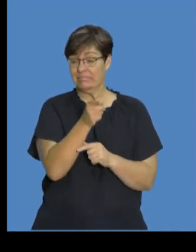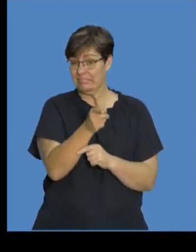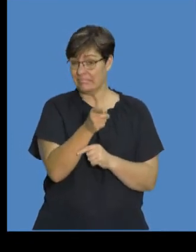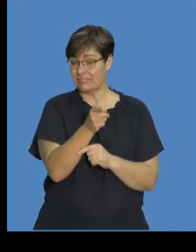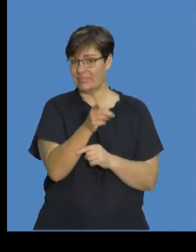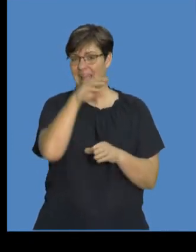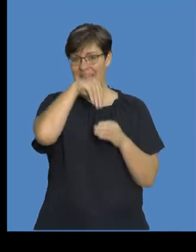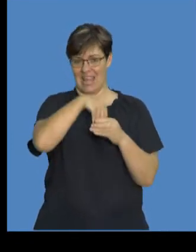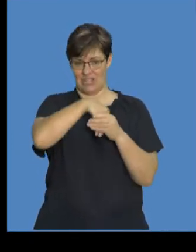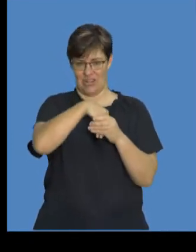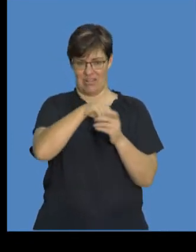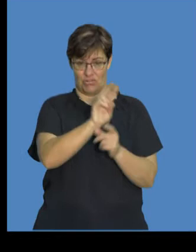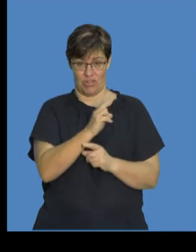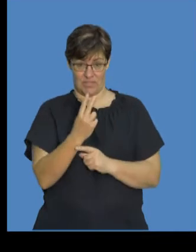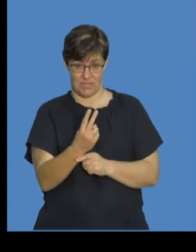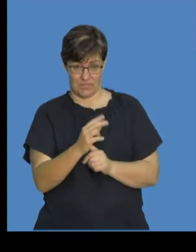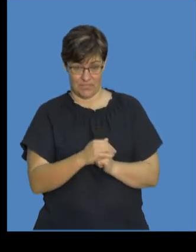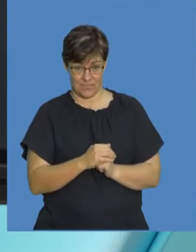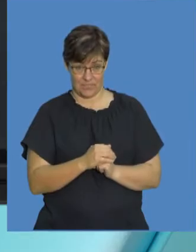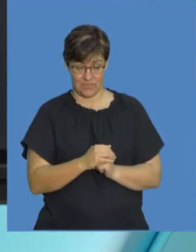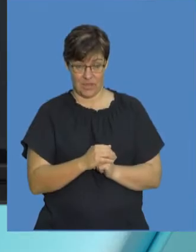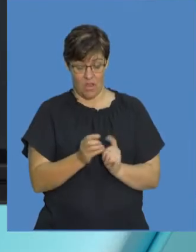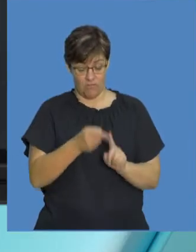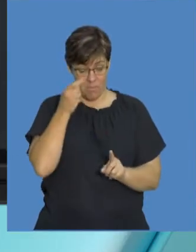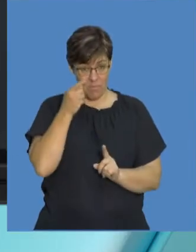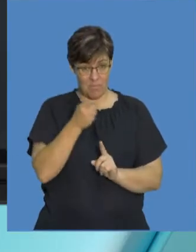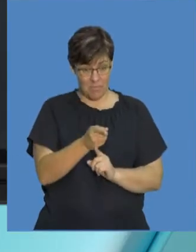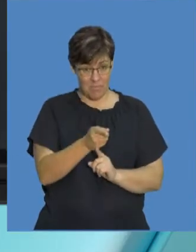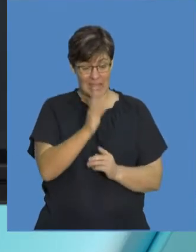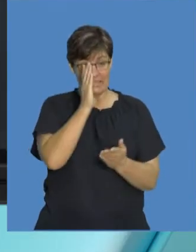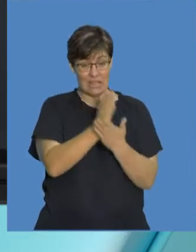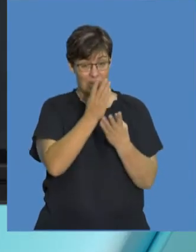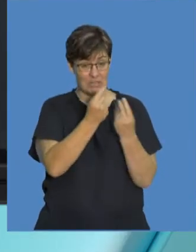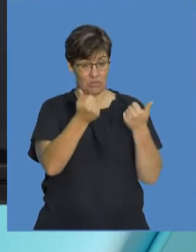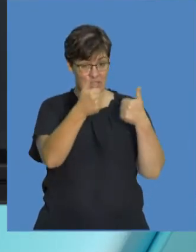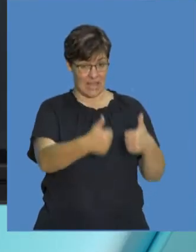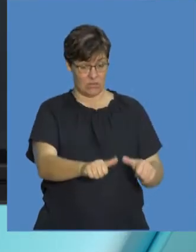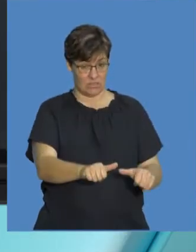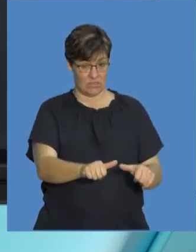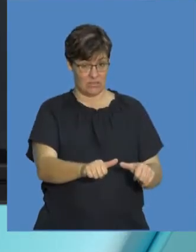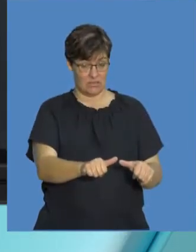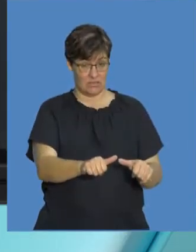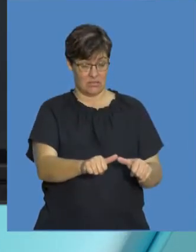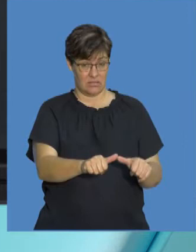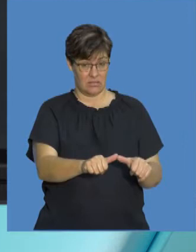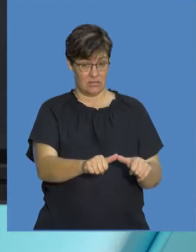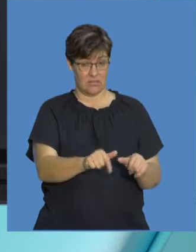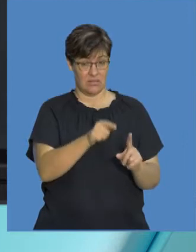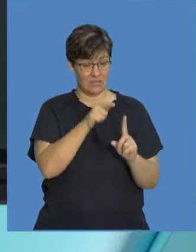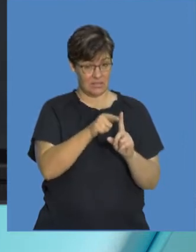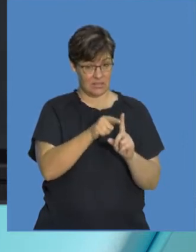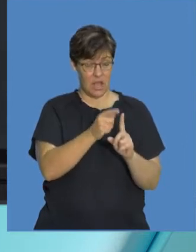your internal transfer. Now, from your direct materials account, okay, the direct